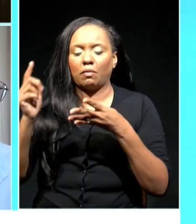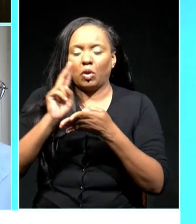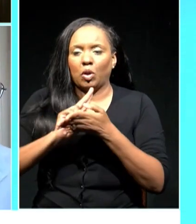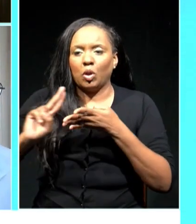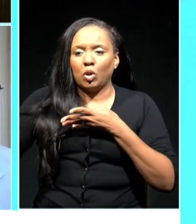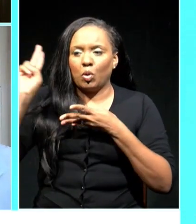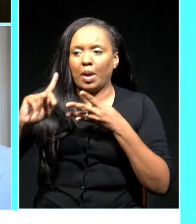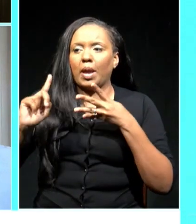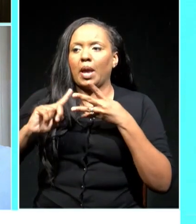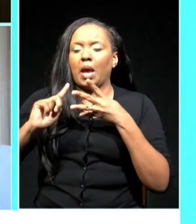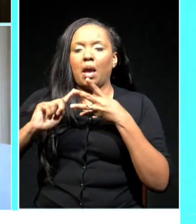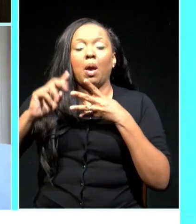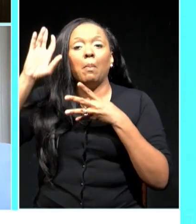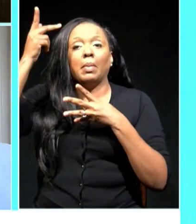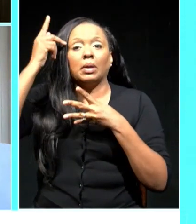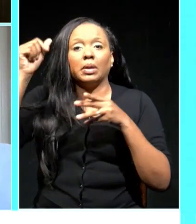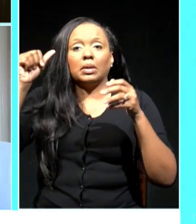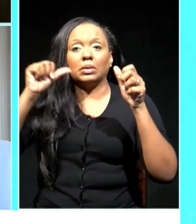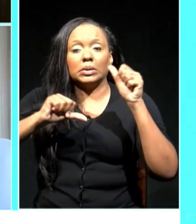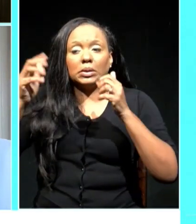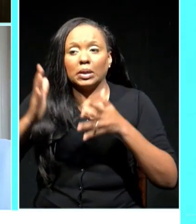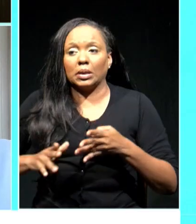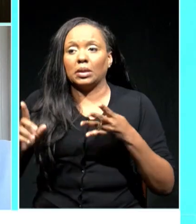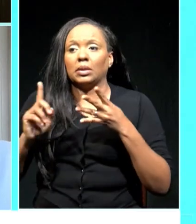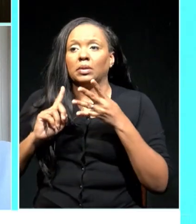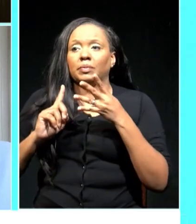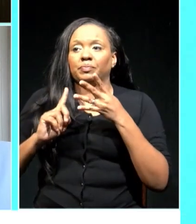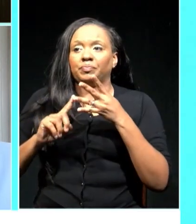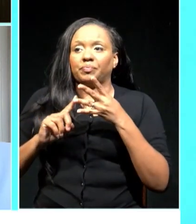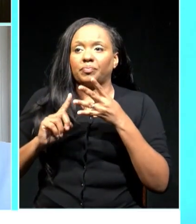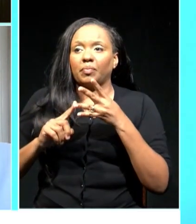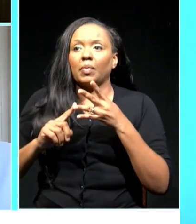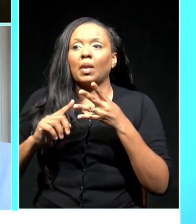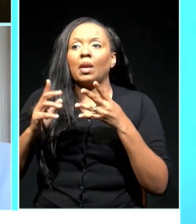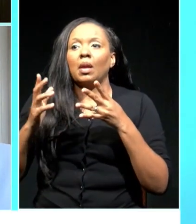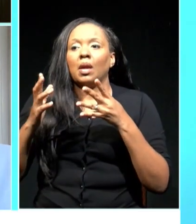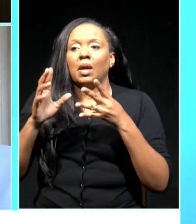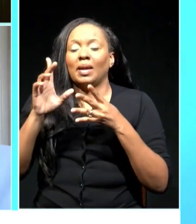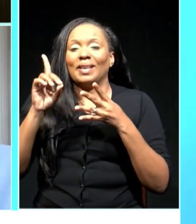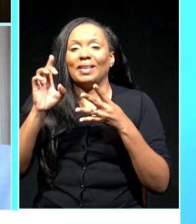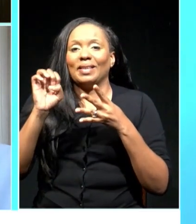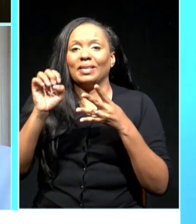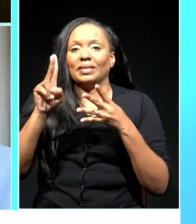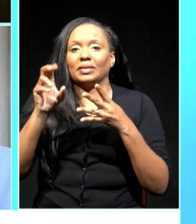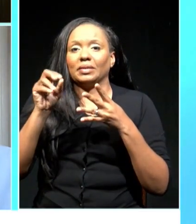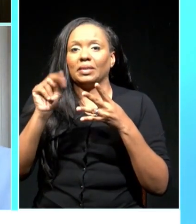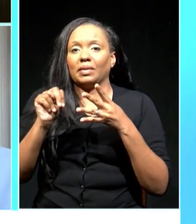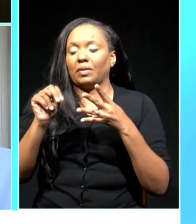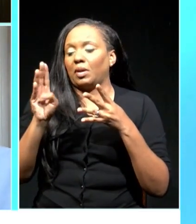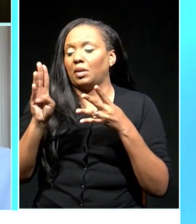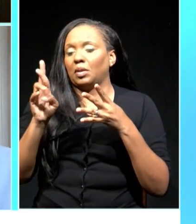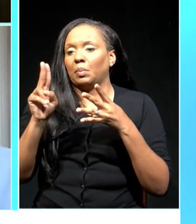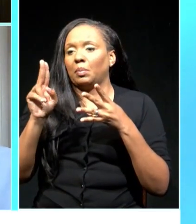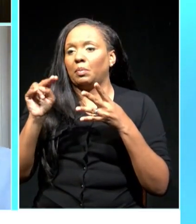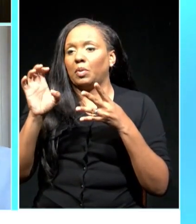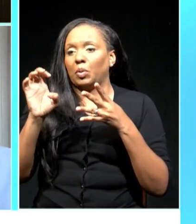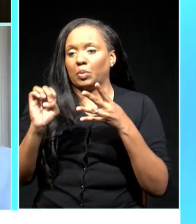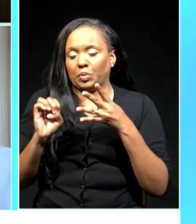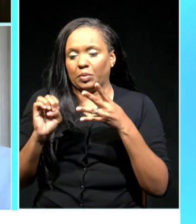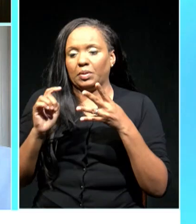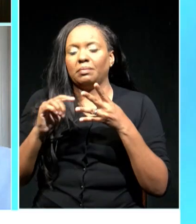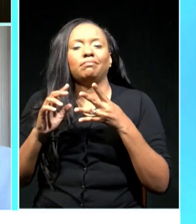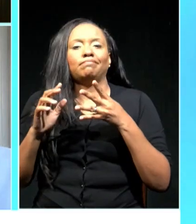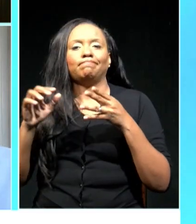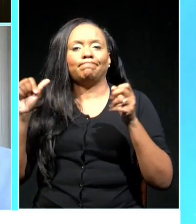Science, UWI, and Professor Barrow-Giles, congratulations. Devron Bruce, a political scientist, and Dr. Tennyson Joseph,